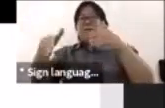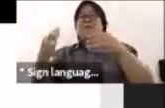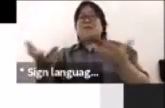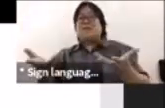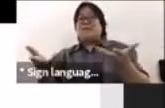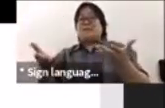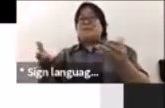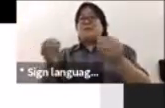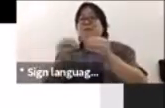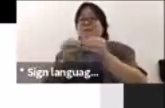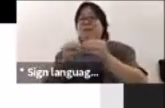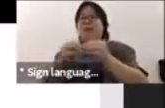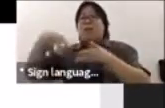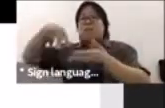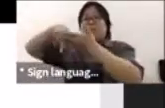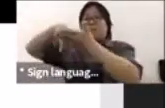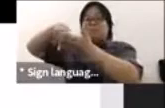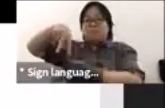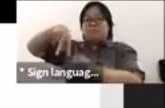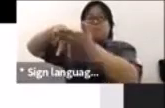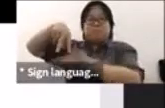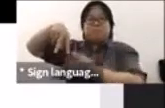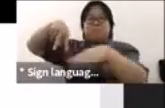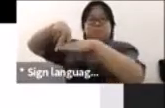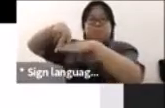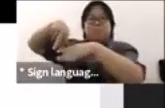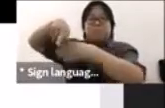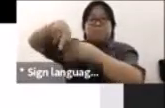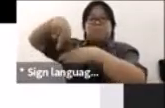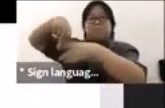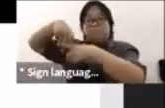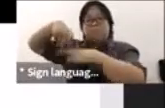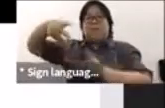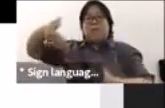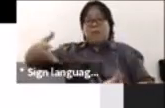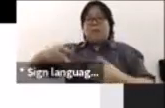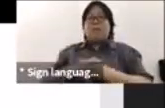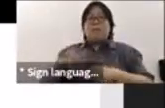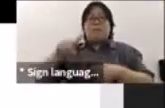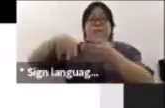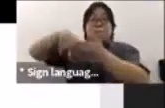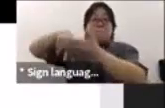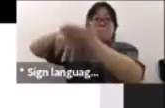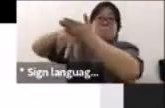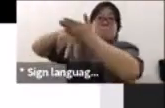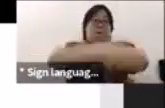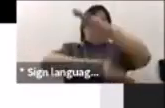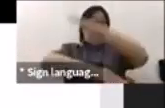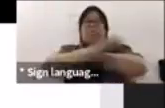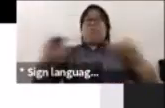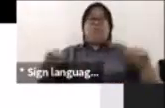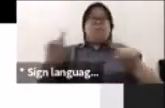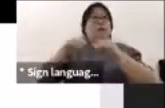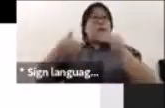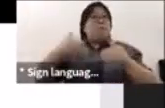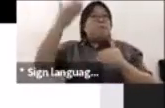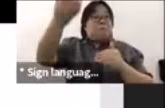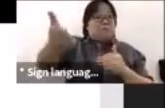after lower limb amputation. So I couldn't go much deeper into the issues. I hope in the future I can go ahead with